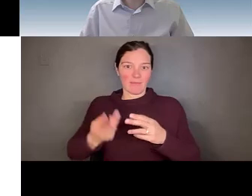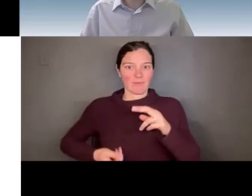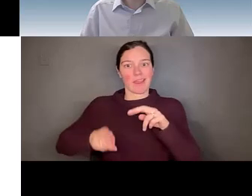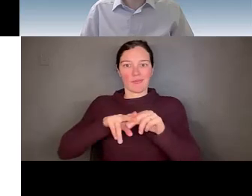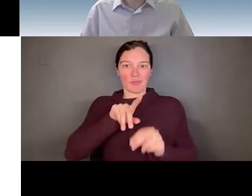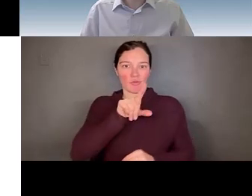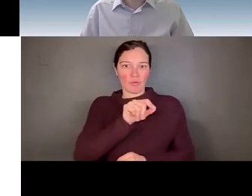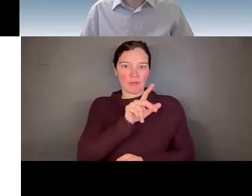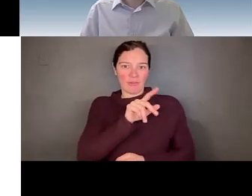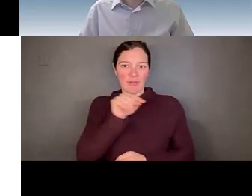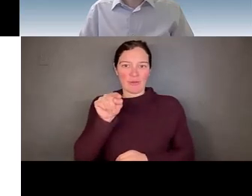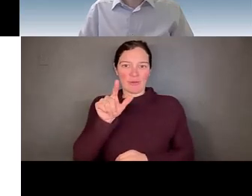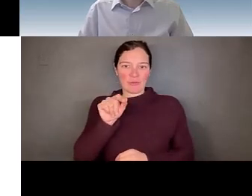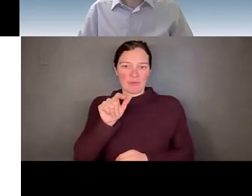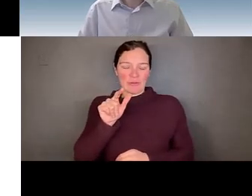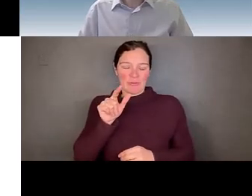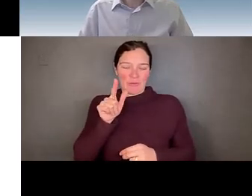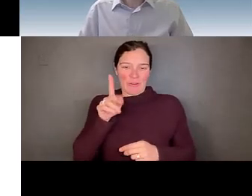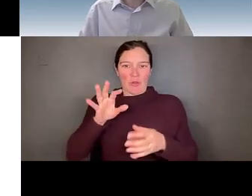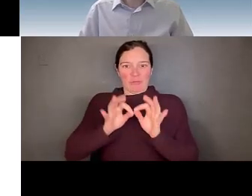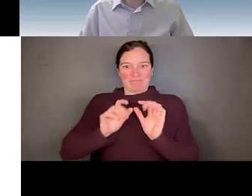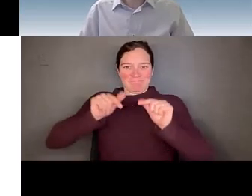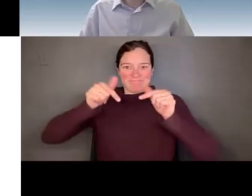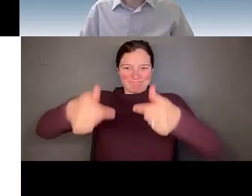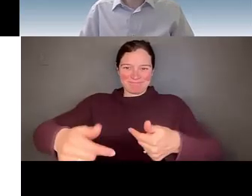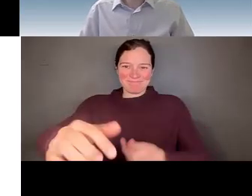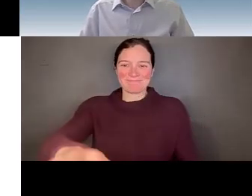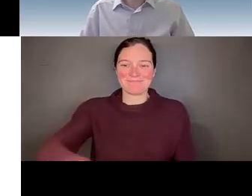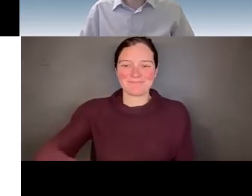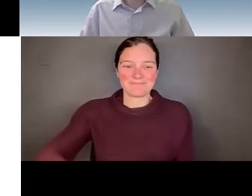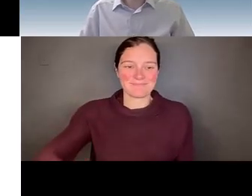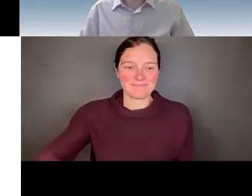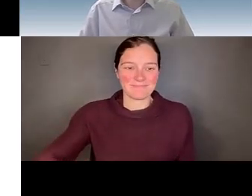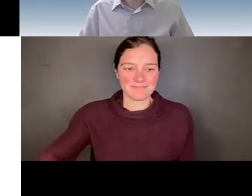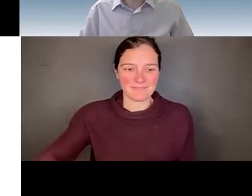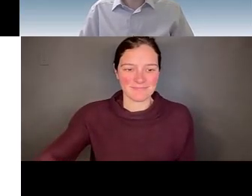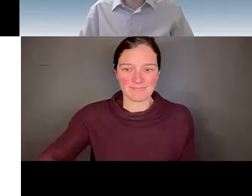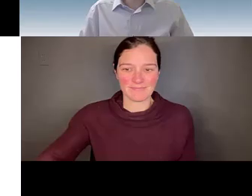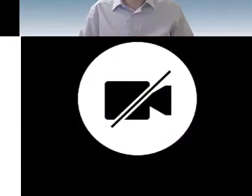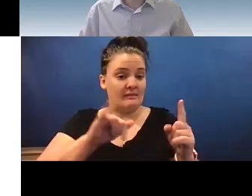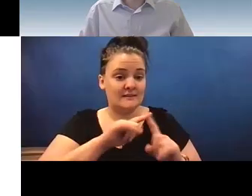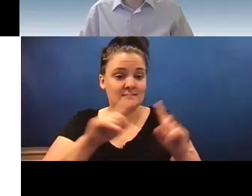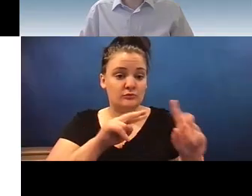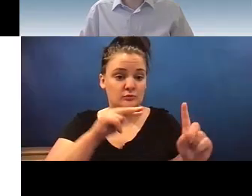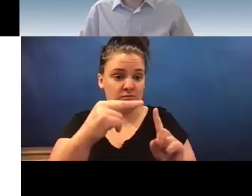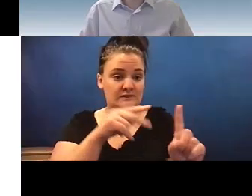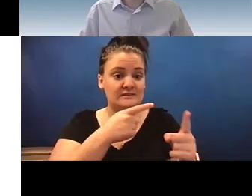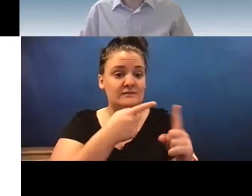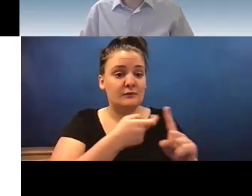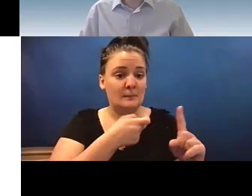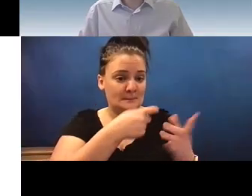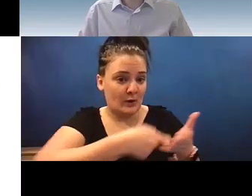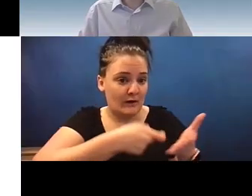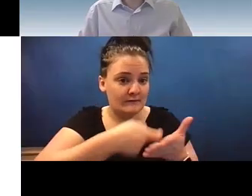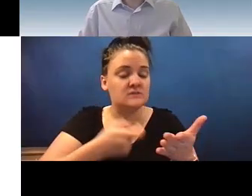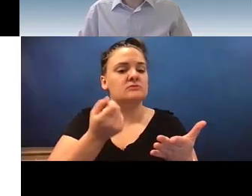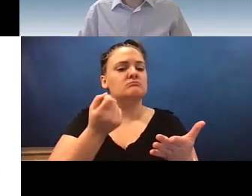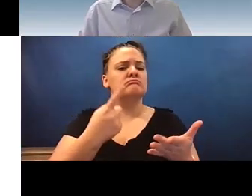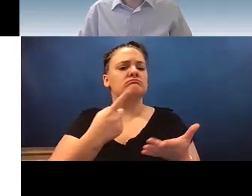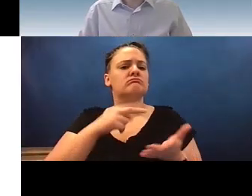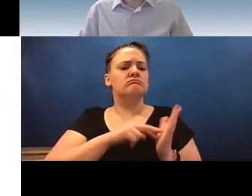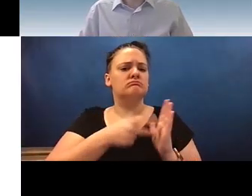2023 to 2024. But what we hope you take away from this different perspective of hospital profits is that we can't just look at patient